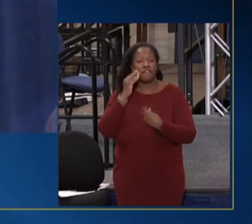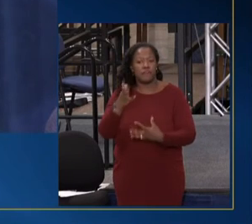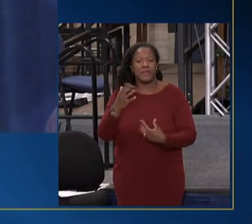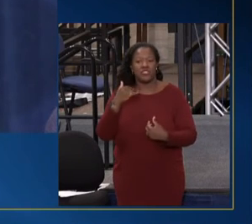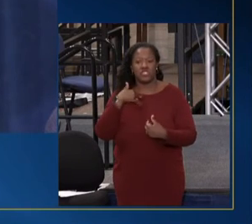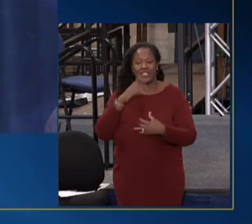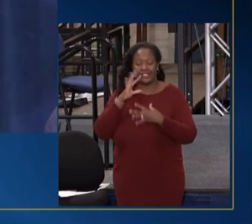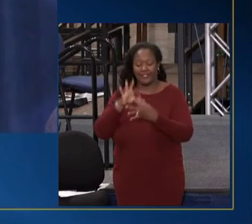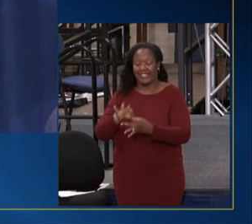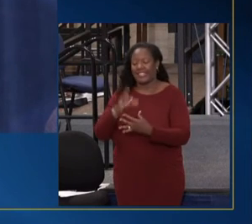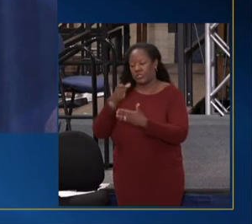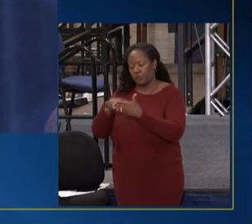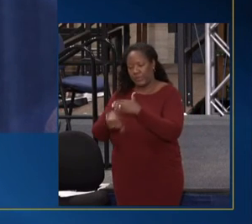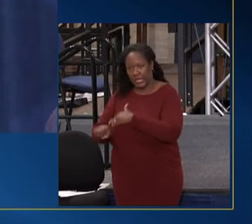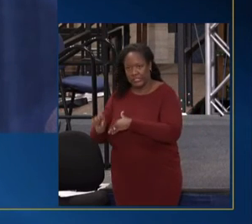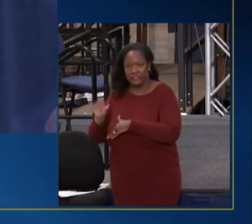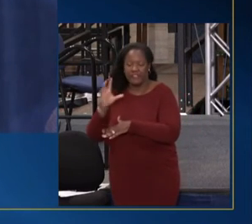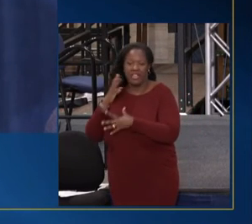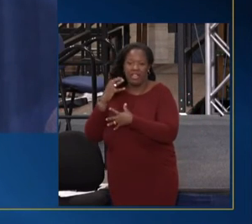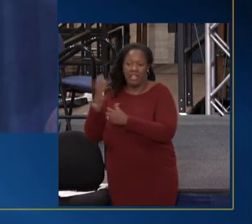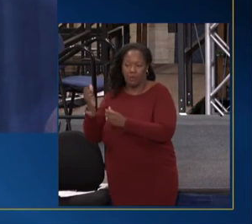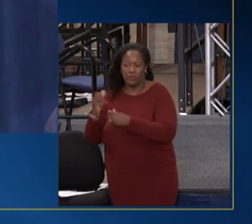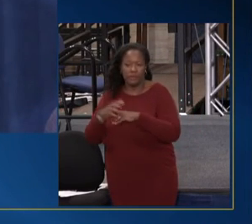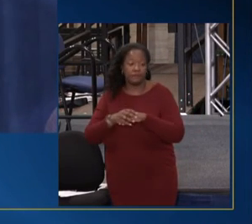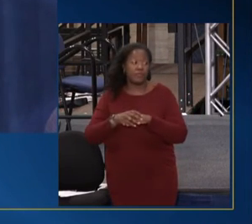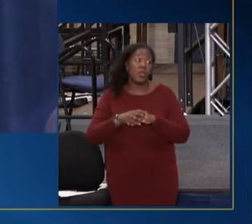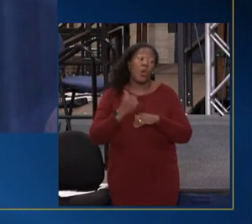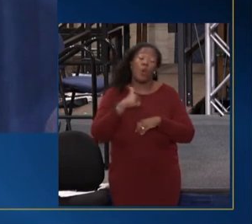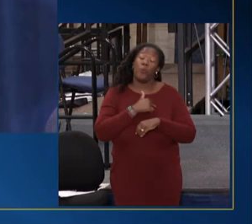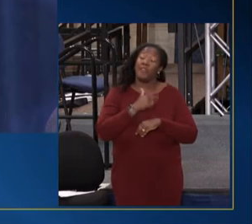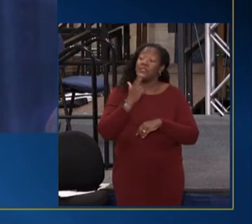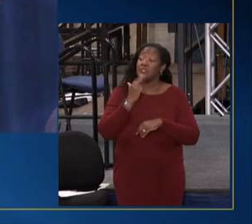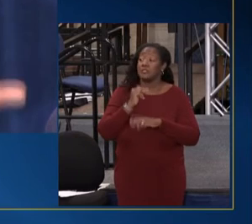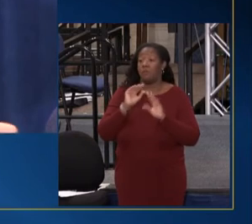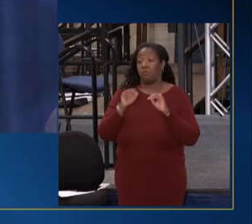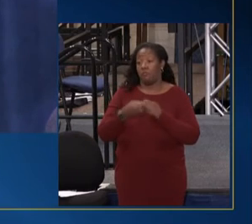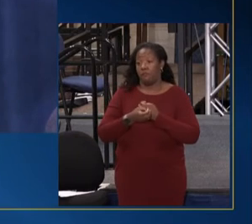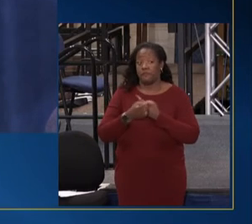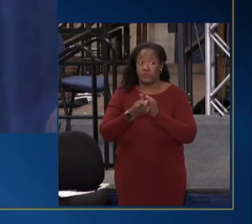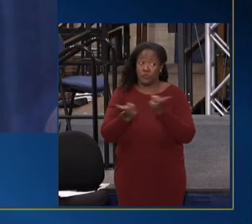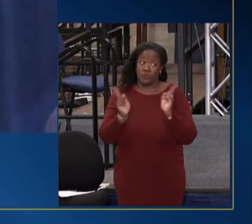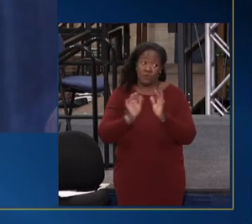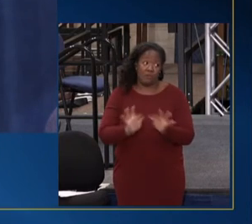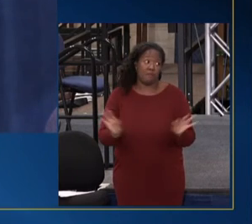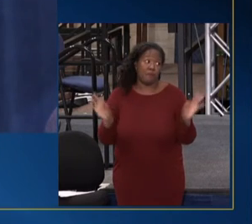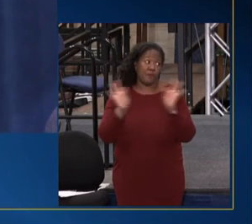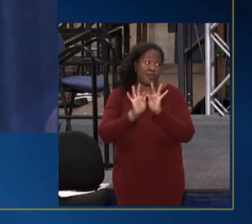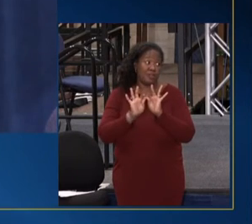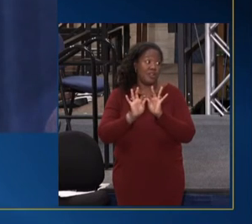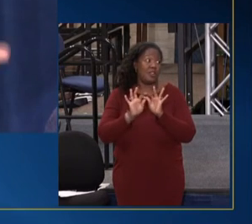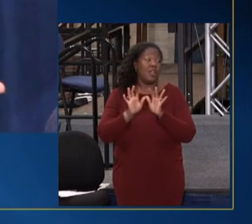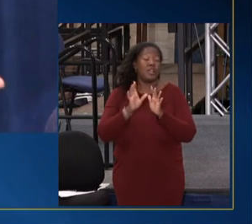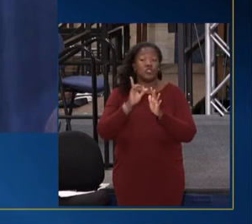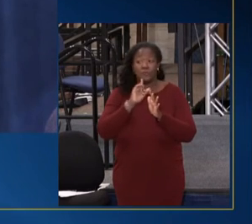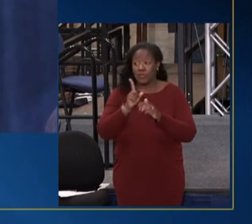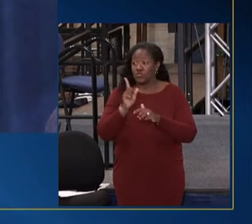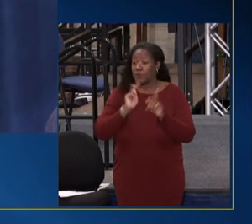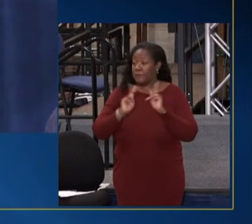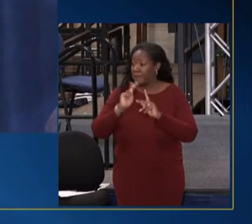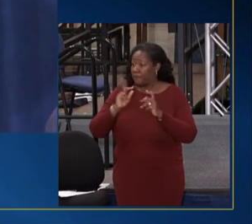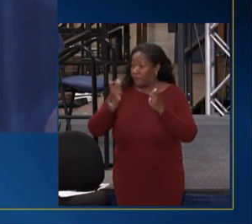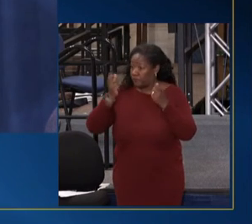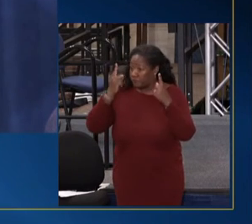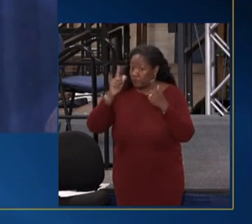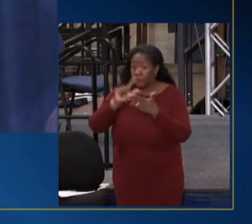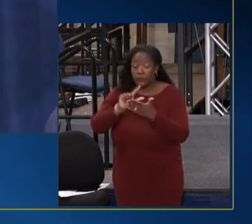that we are a small office. You are all really important partners for us to have a platform to make sure people understand the law, people